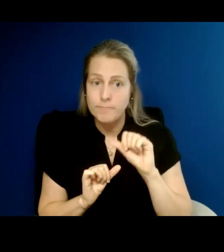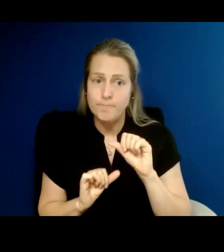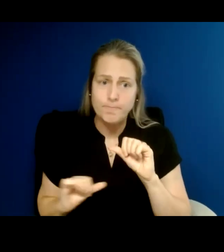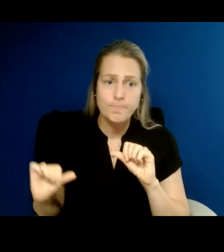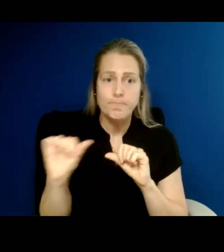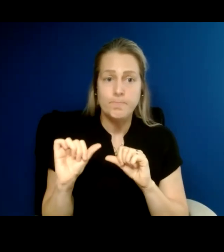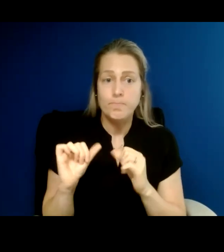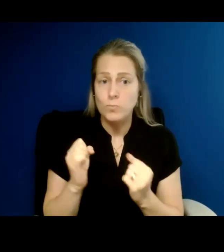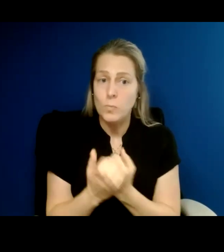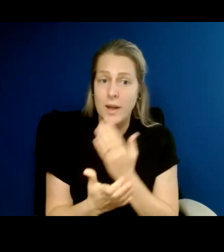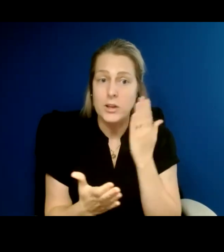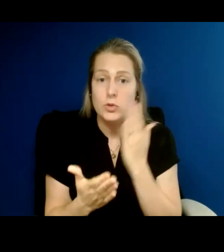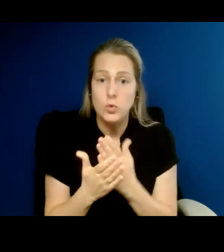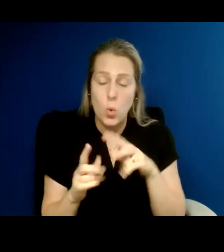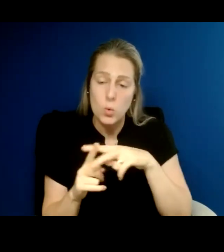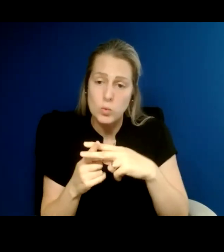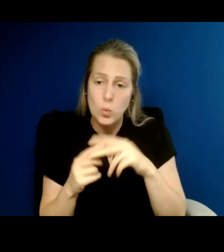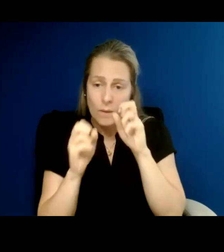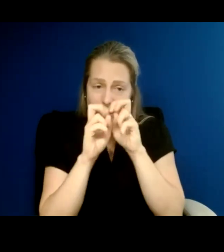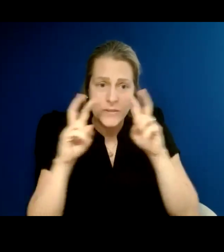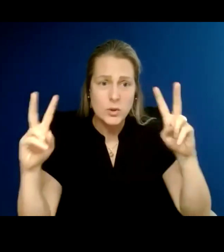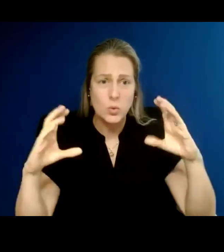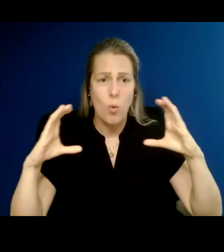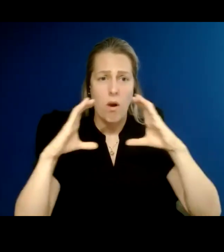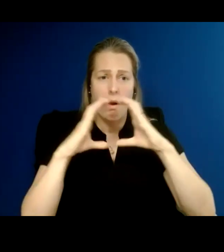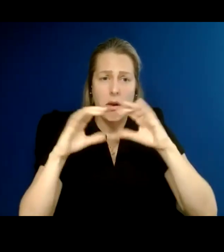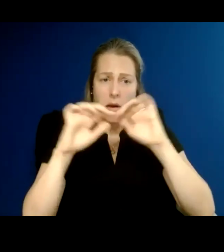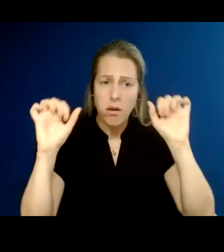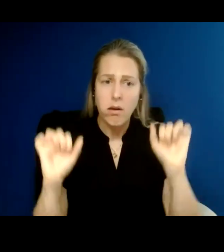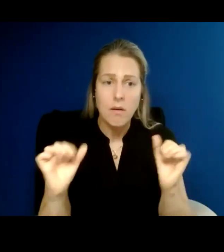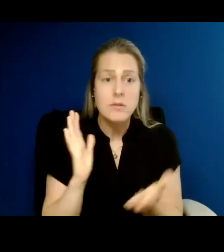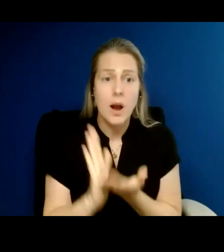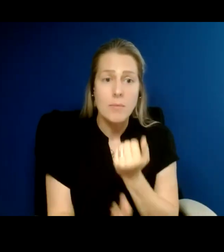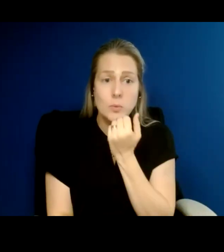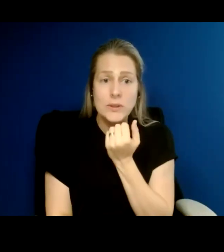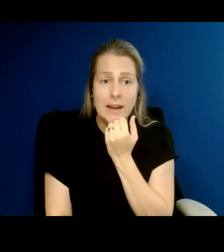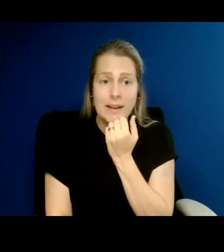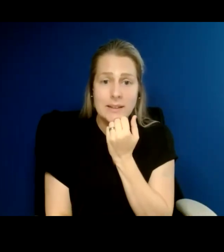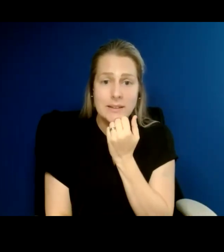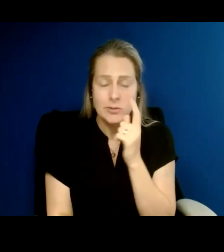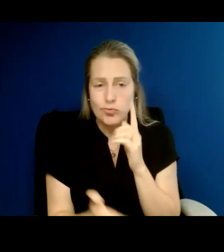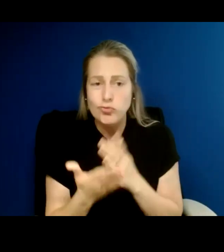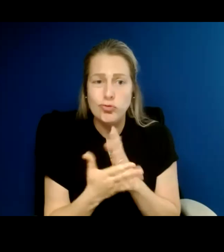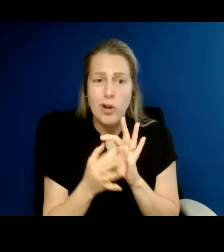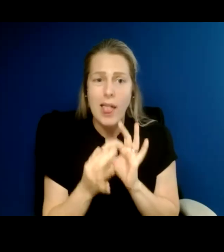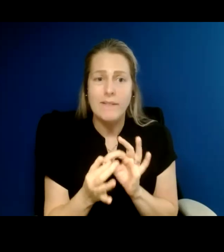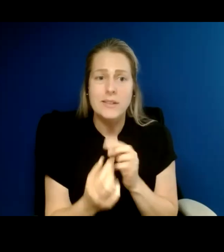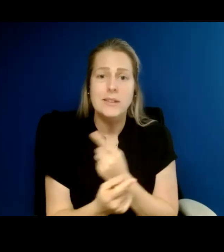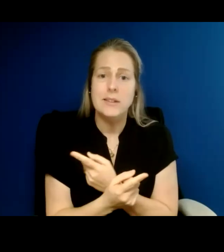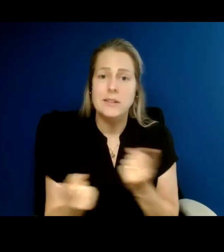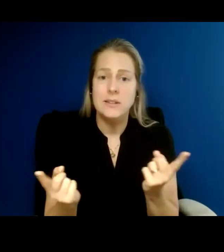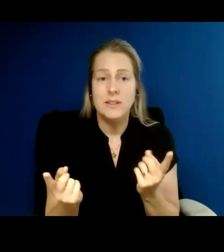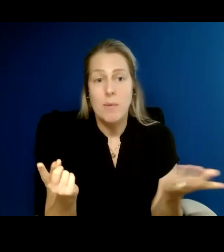tool, this visual framework is as up to date and relevant as possible. But at the same time, it's of course, it's just one